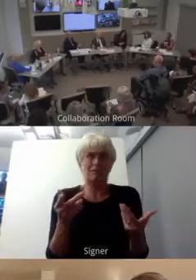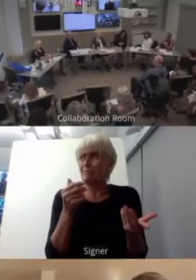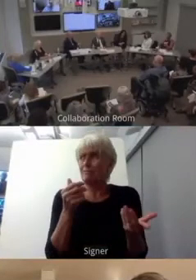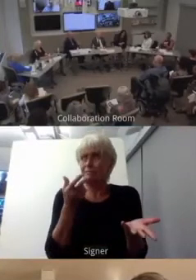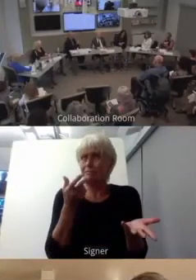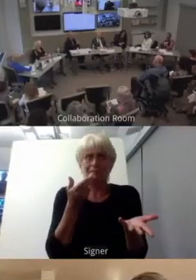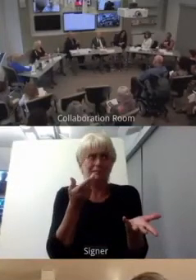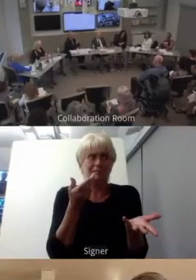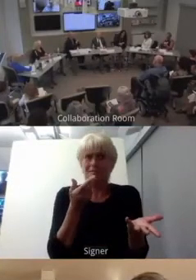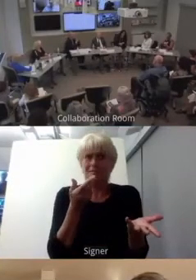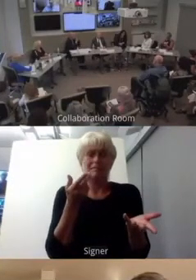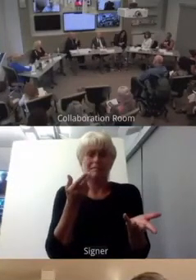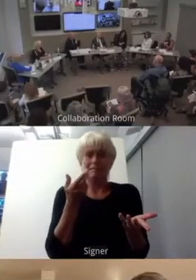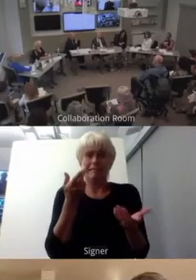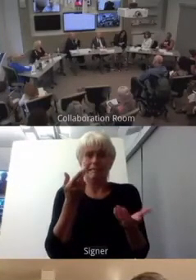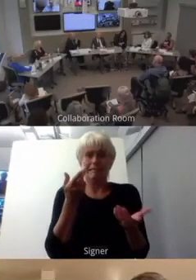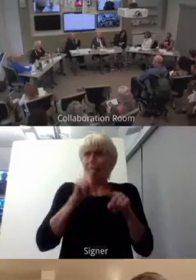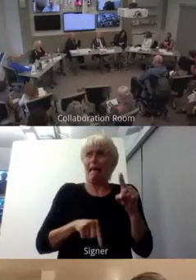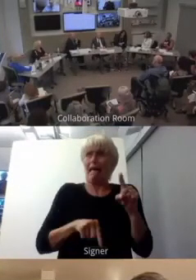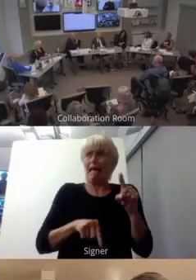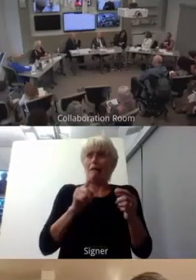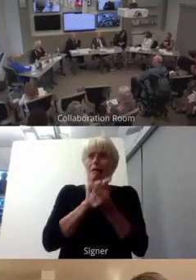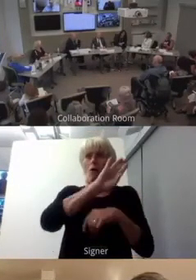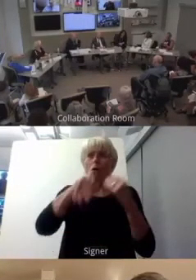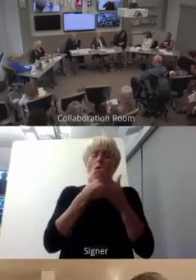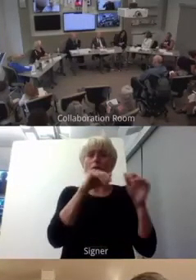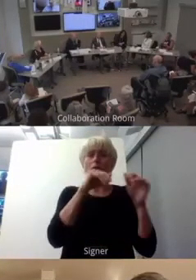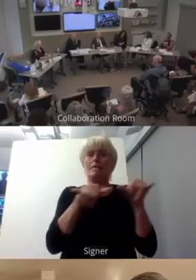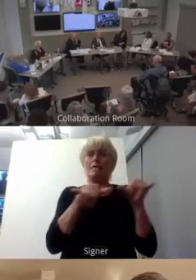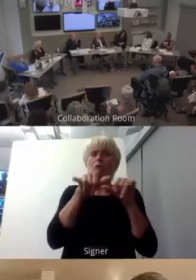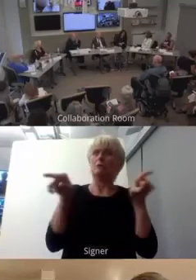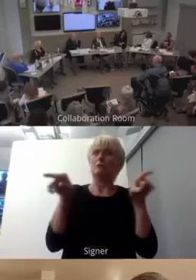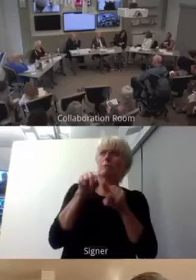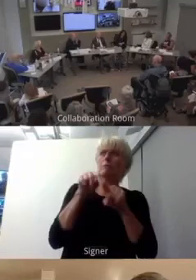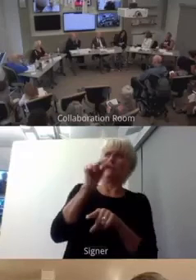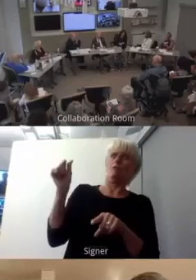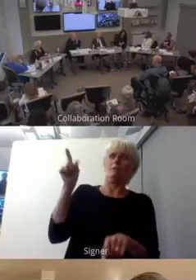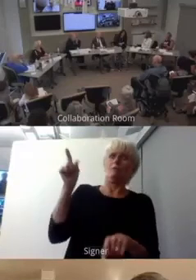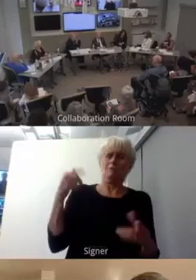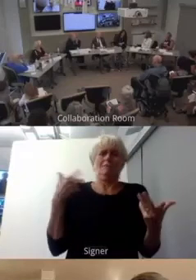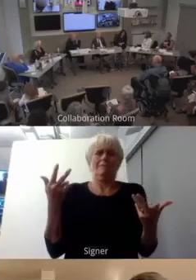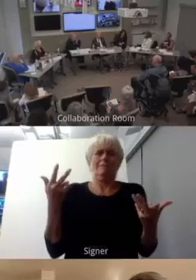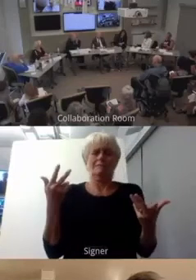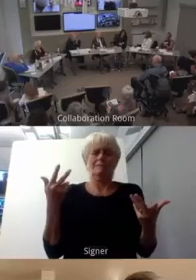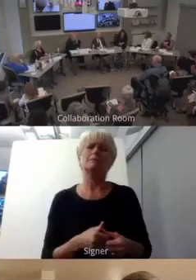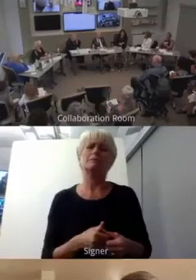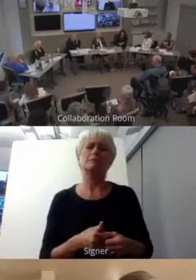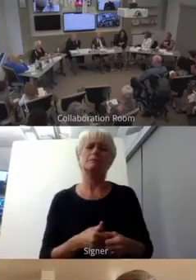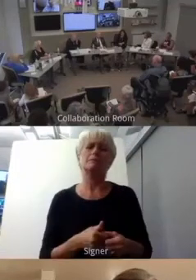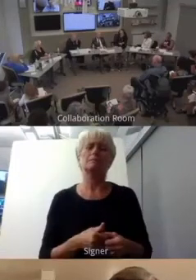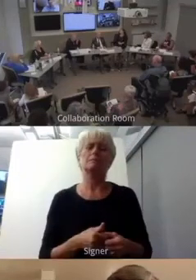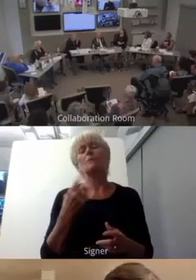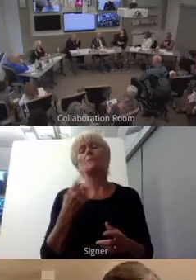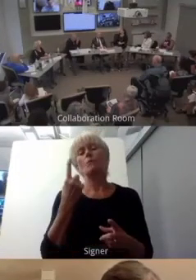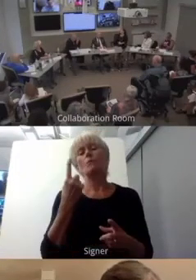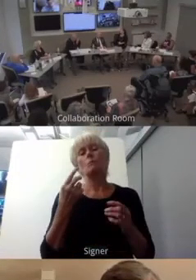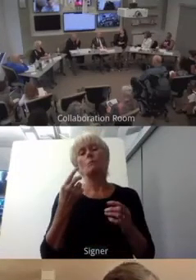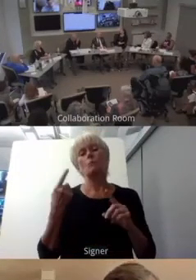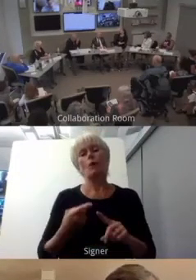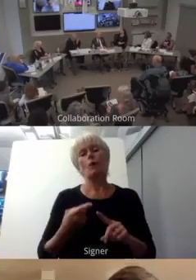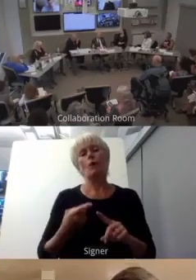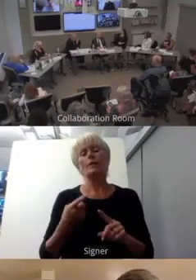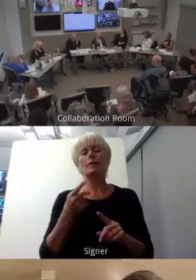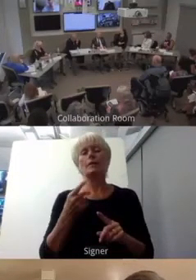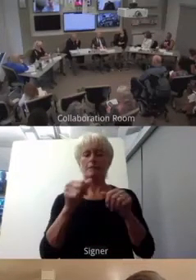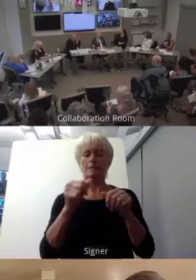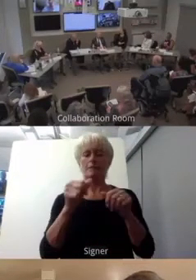from government bodies. And perhaps the last point is to maintain flexibility in the regulations themselves, so